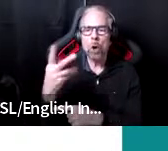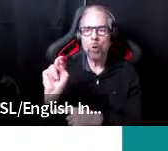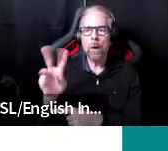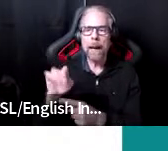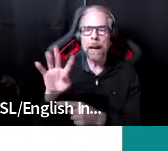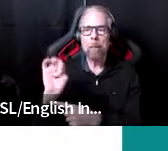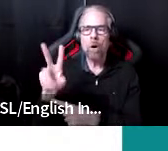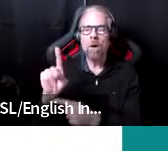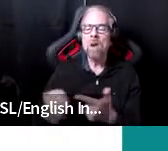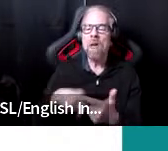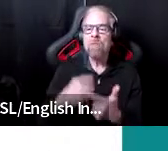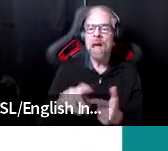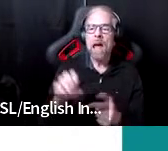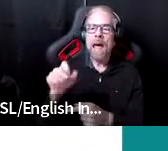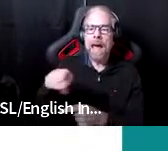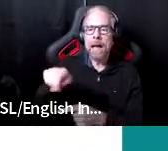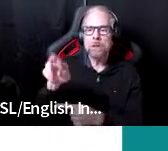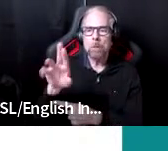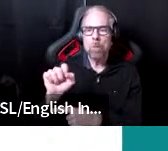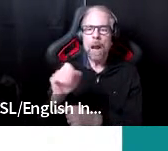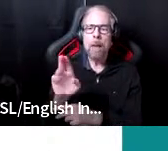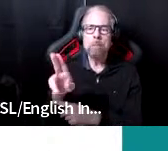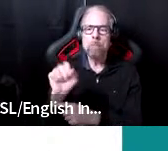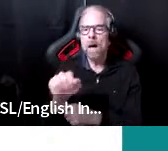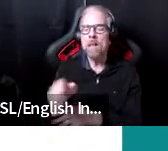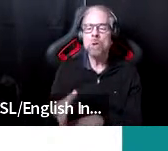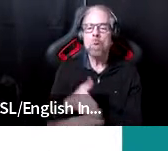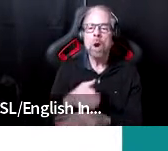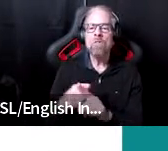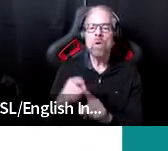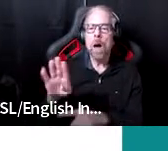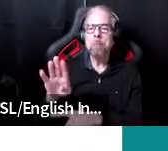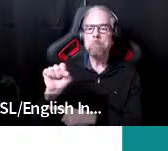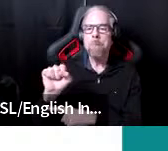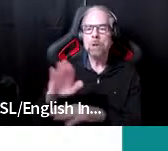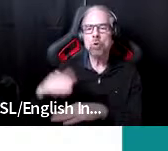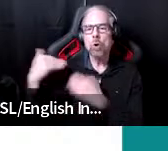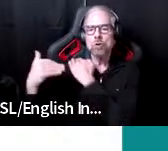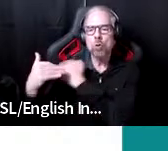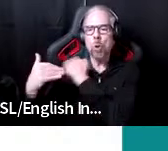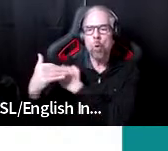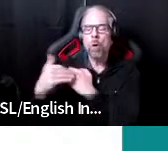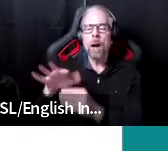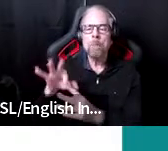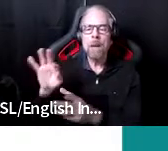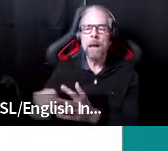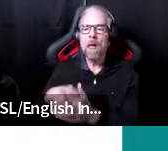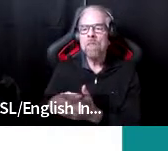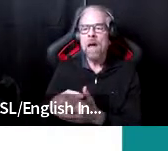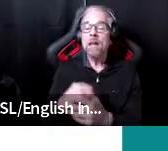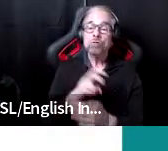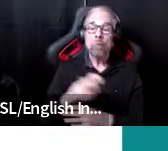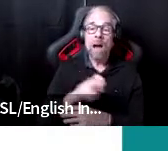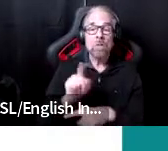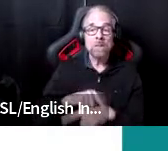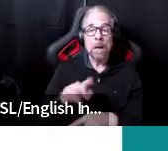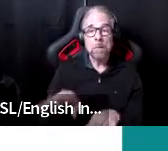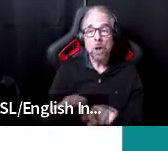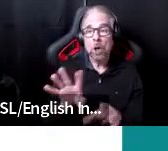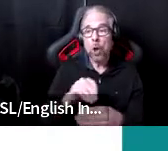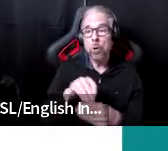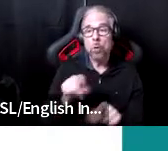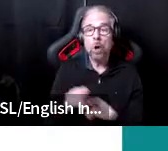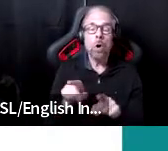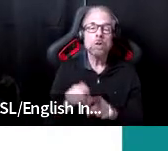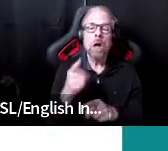bus enhancements using the bus on shoulder operations. So those travel times are included here as well. The travel times here